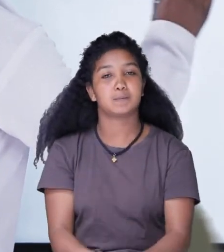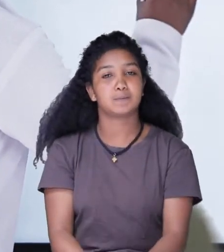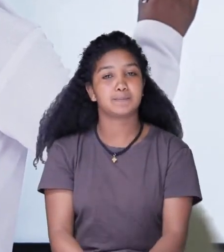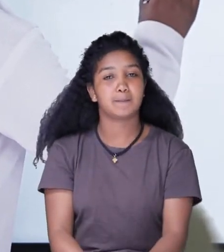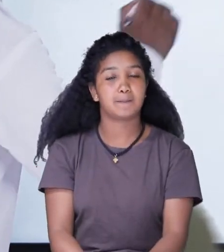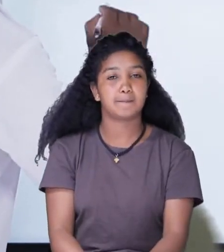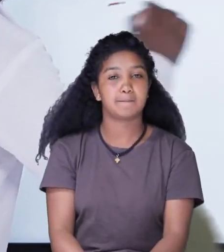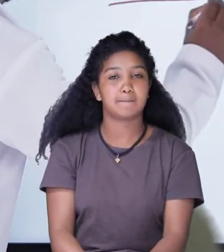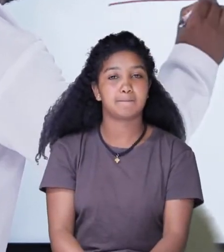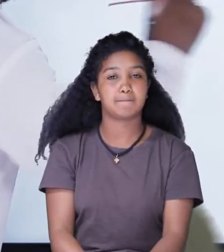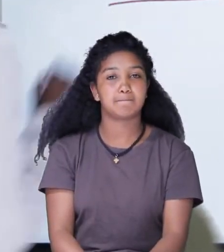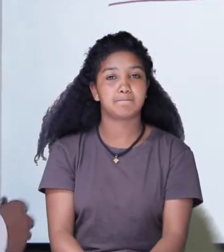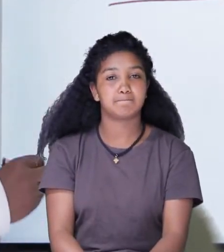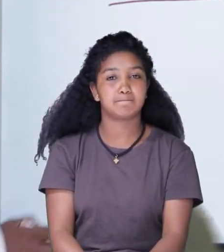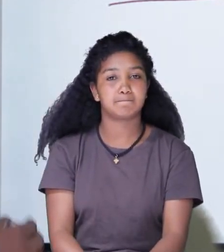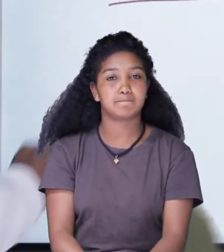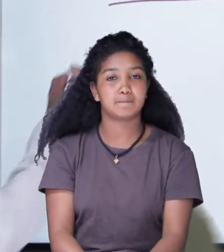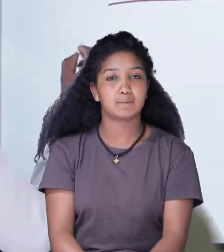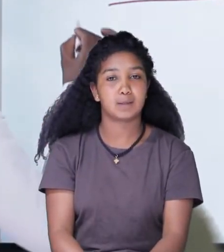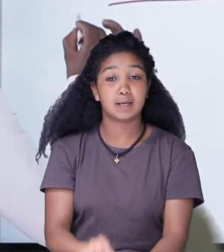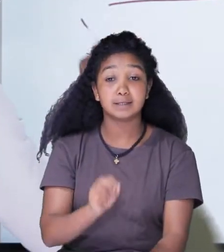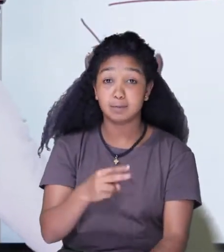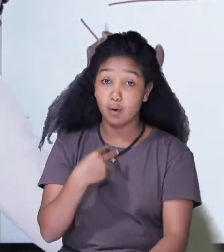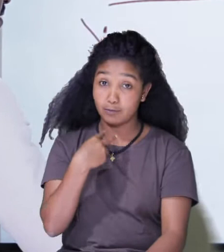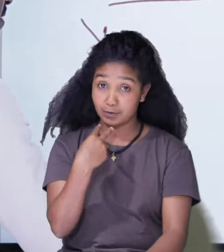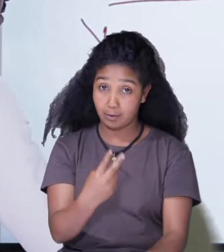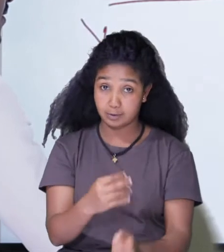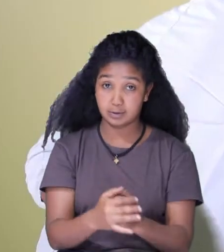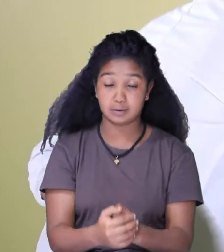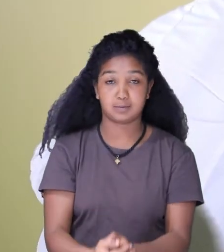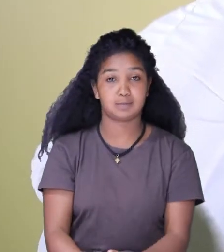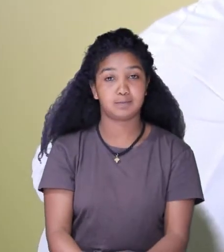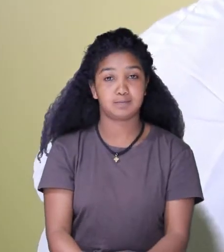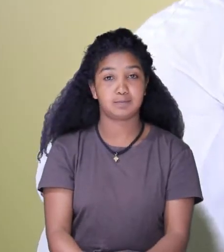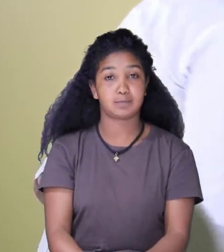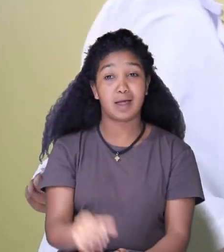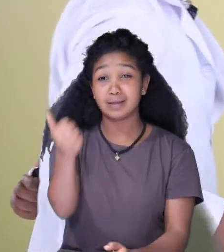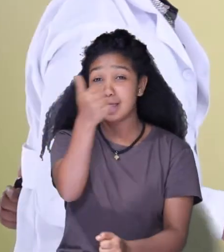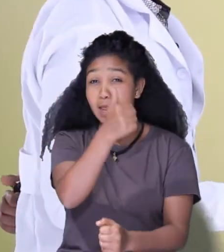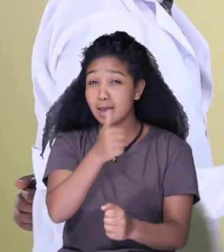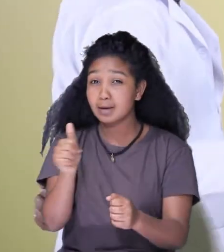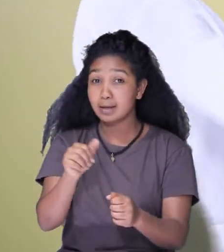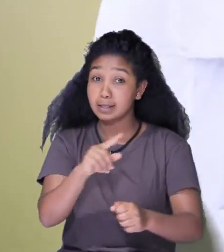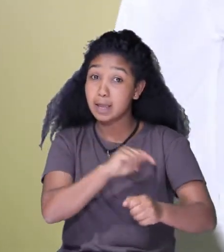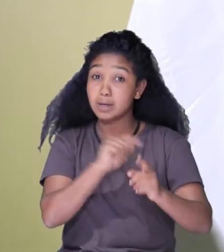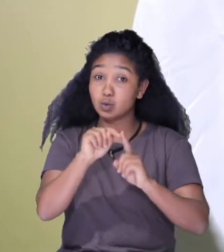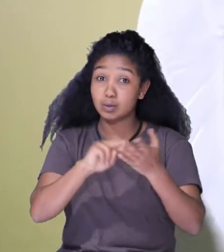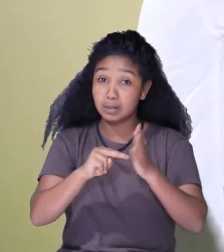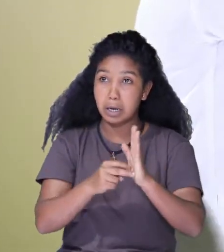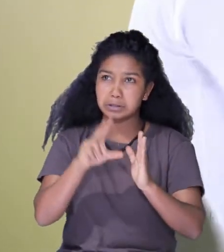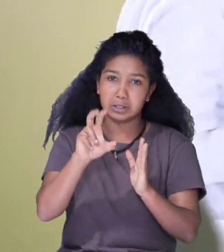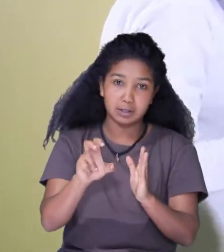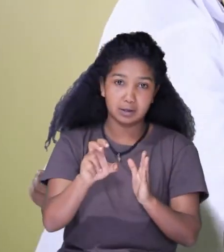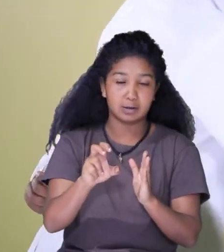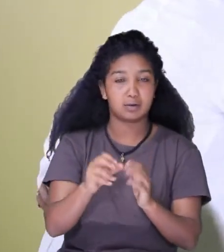Speed of sound at any temperature, which means at